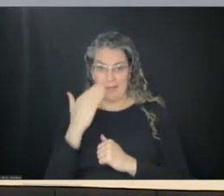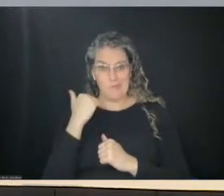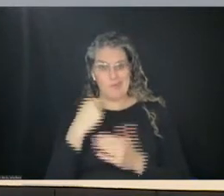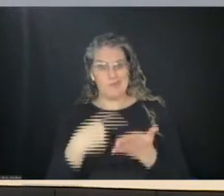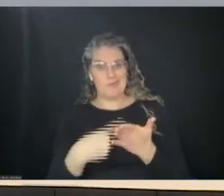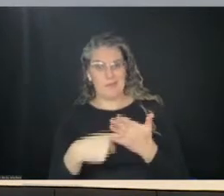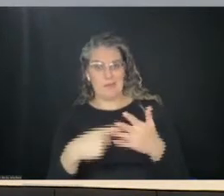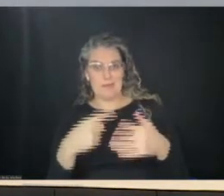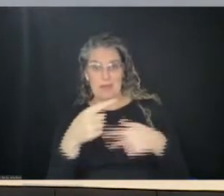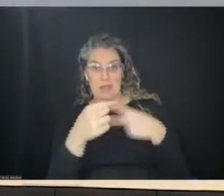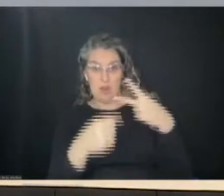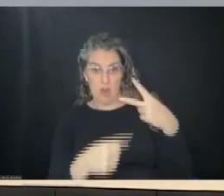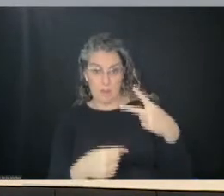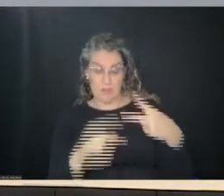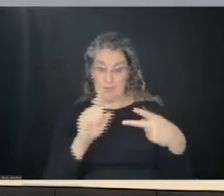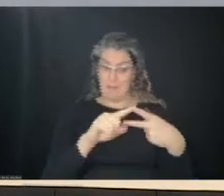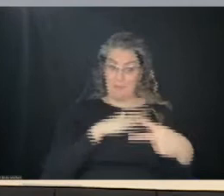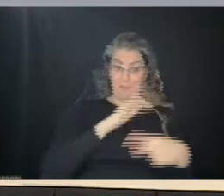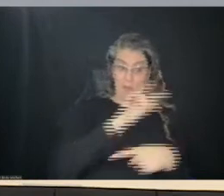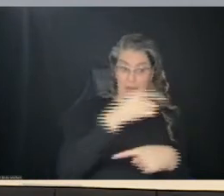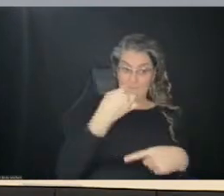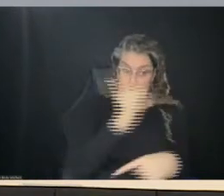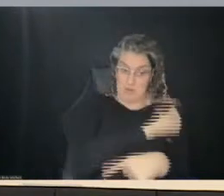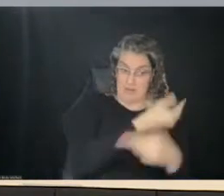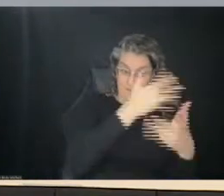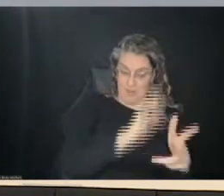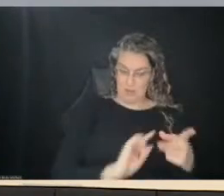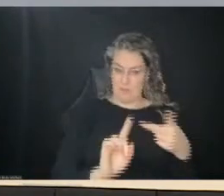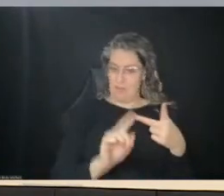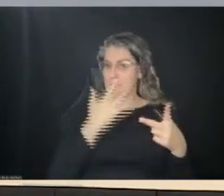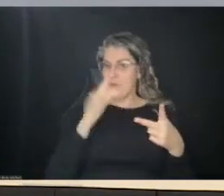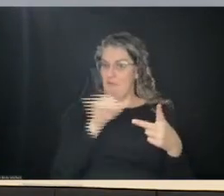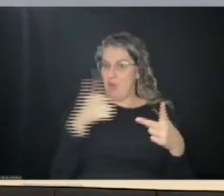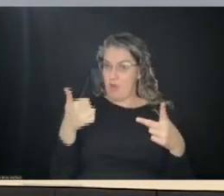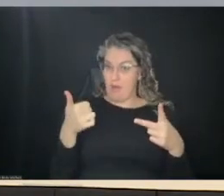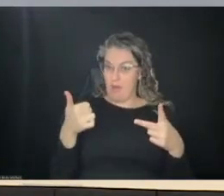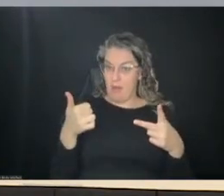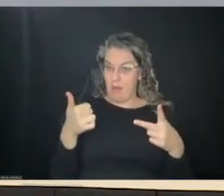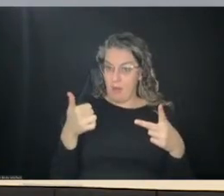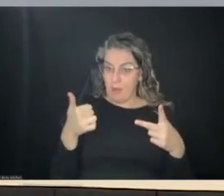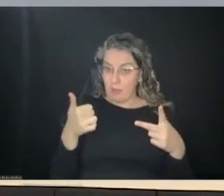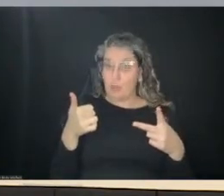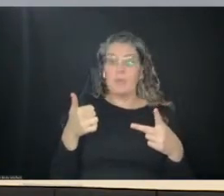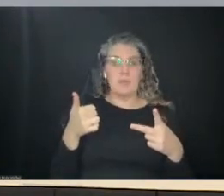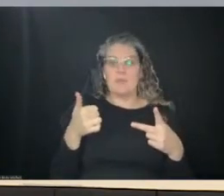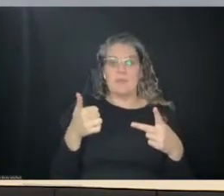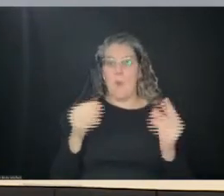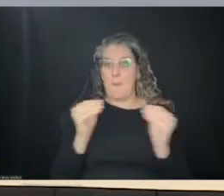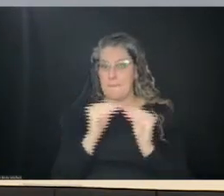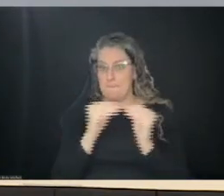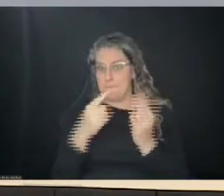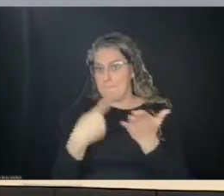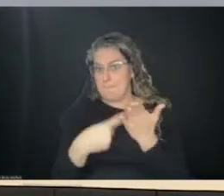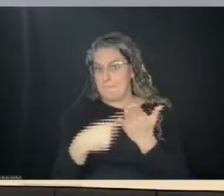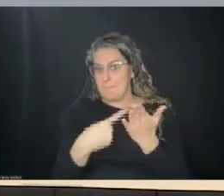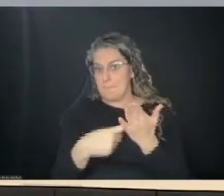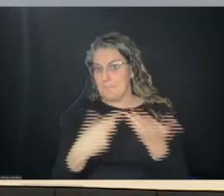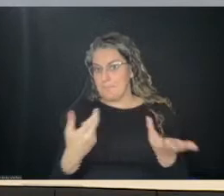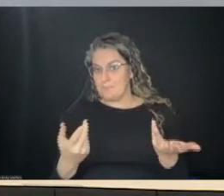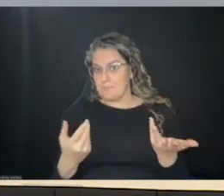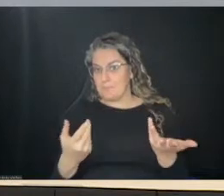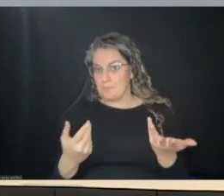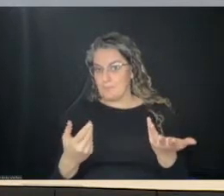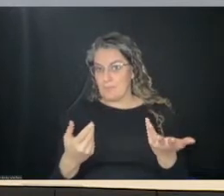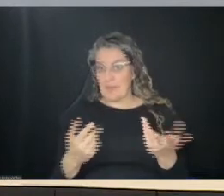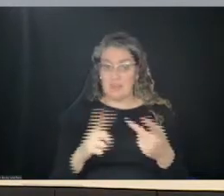for people who have already received that first dose of Astrazeneca. What do you want people to know who are waiting for that information on